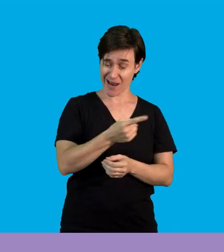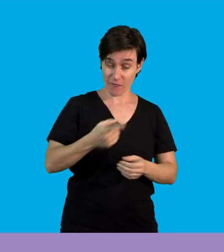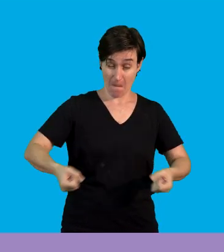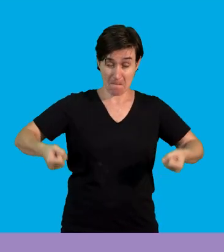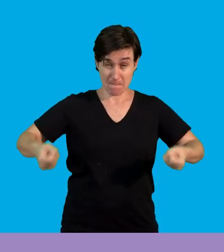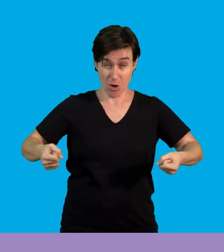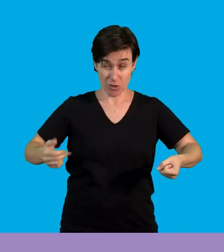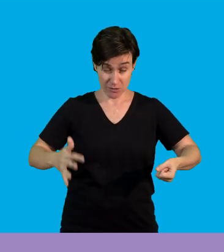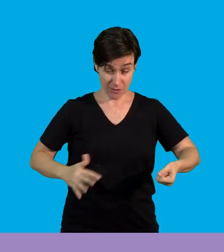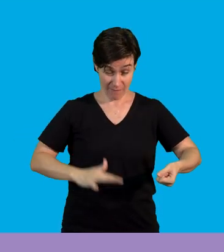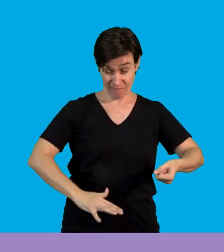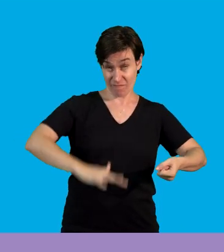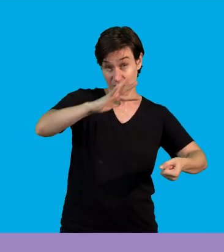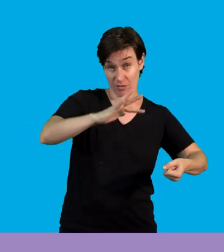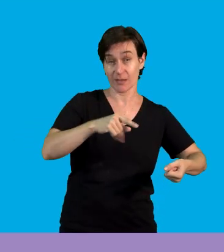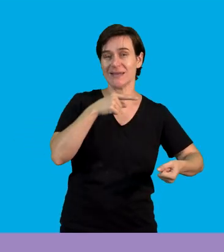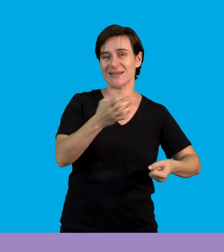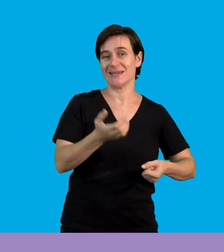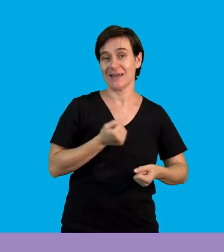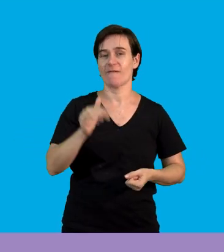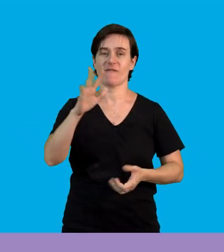every basket of fruit he picks.